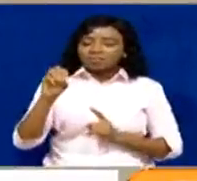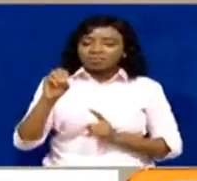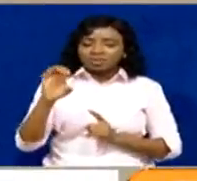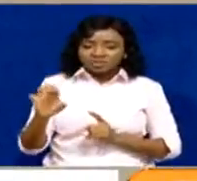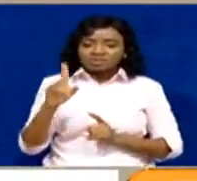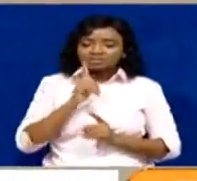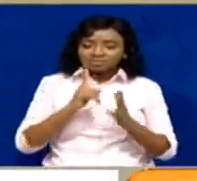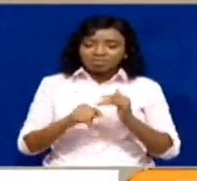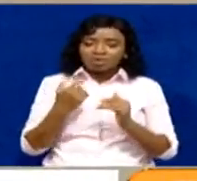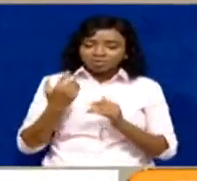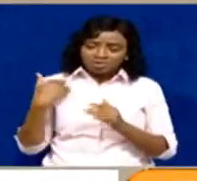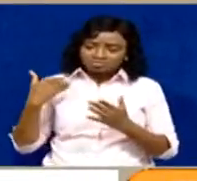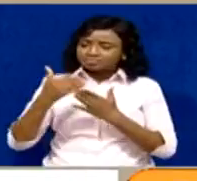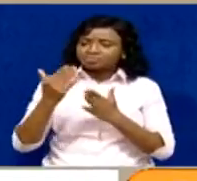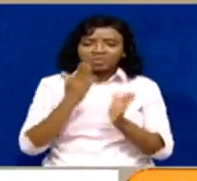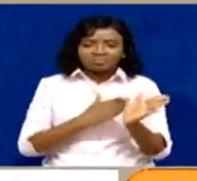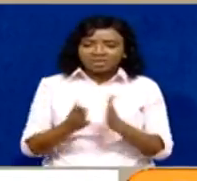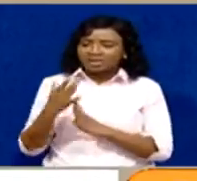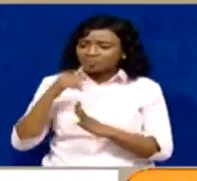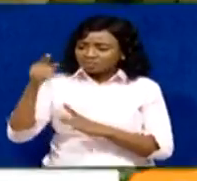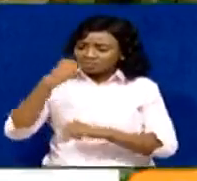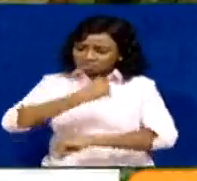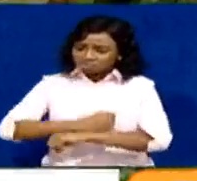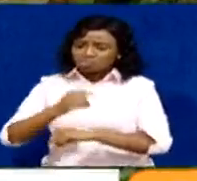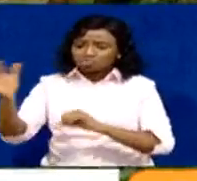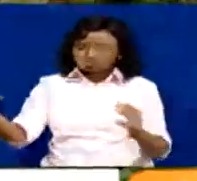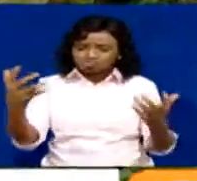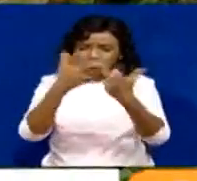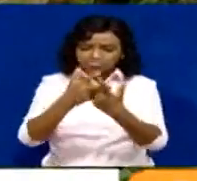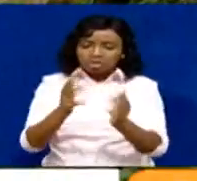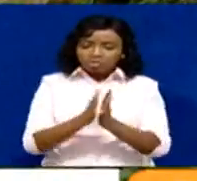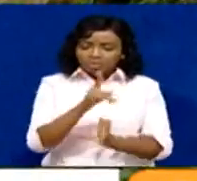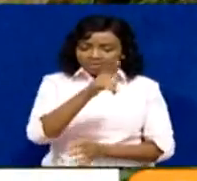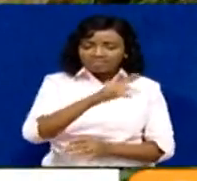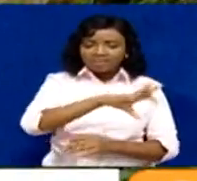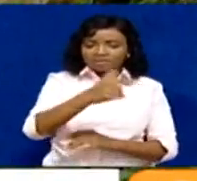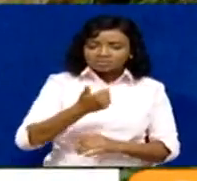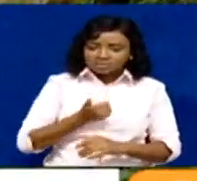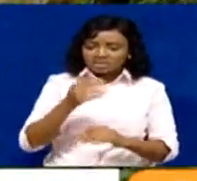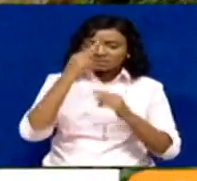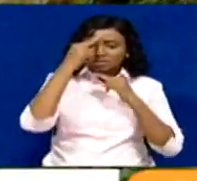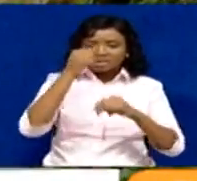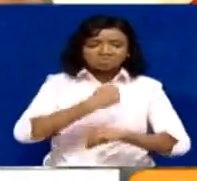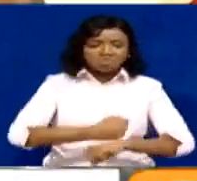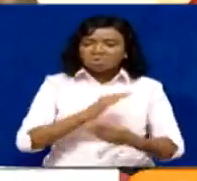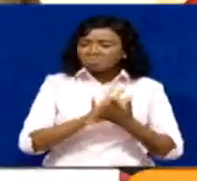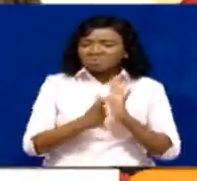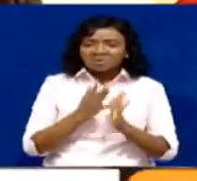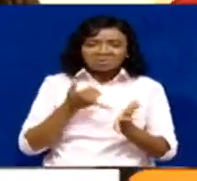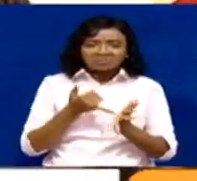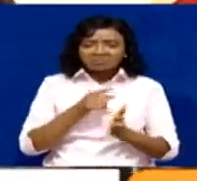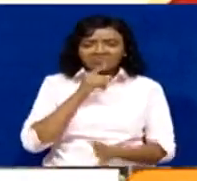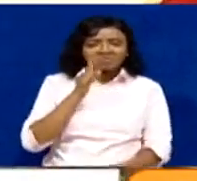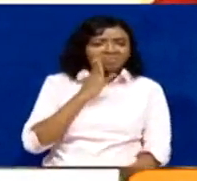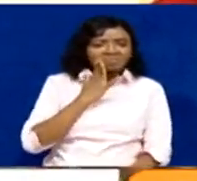been planning to hand over the school to County Girls High School, which is adjacent to the school without even involving the parents.